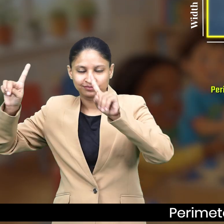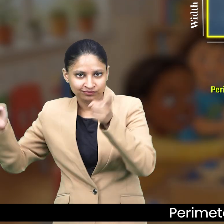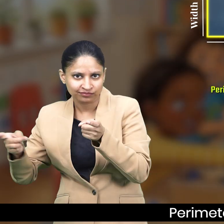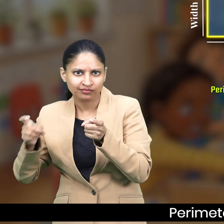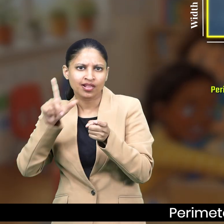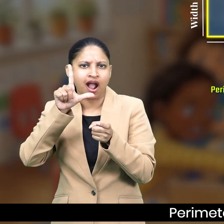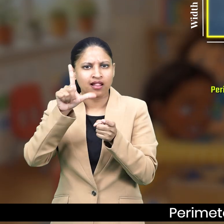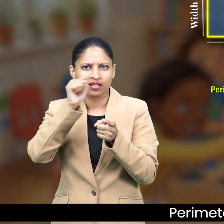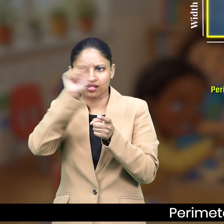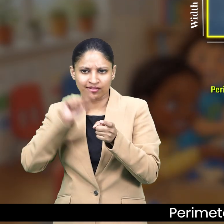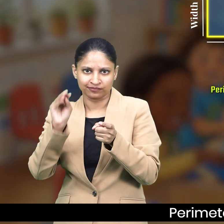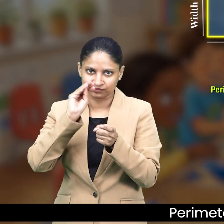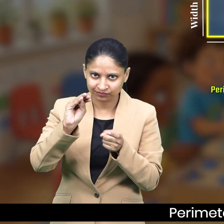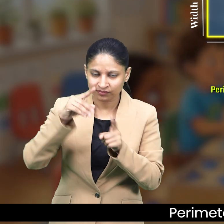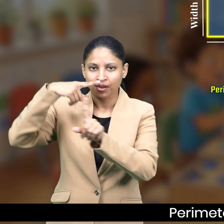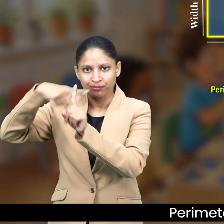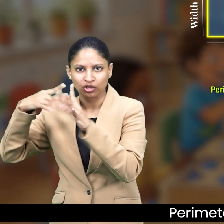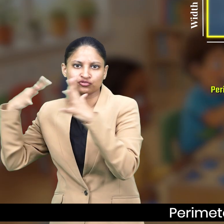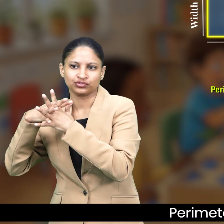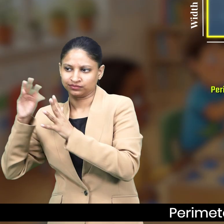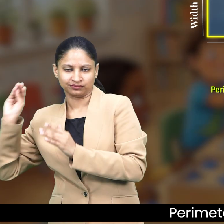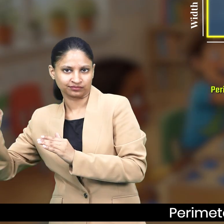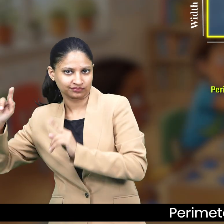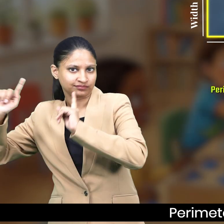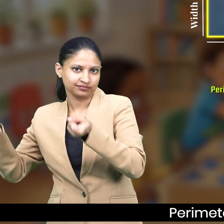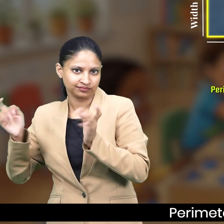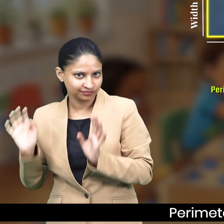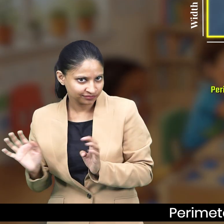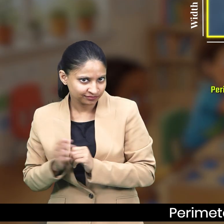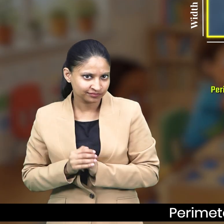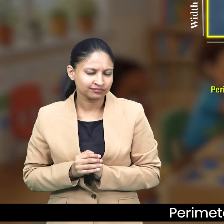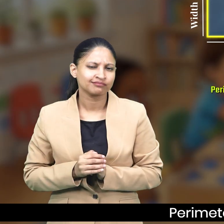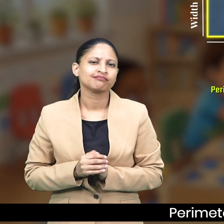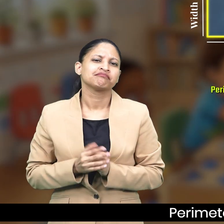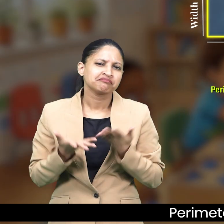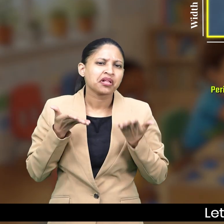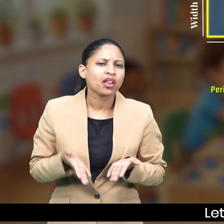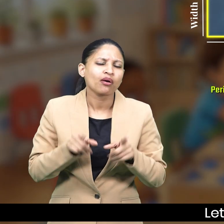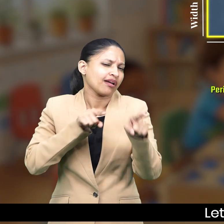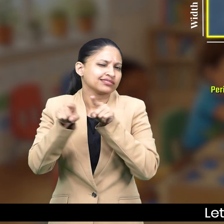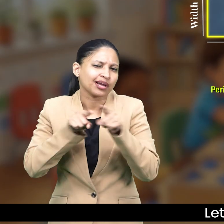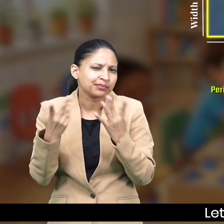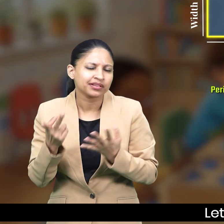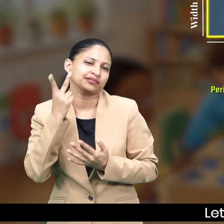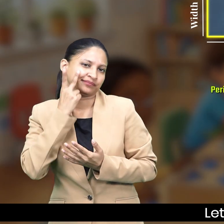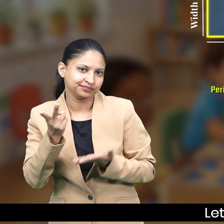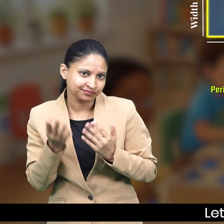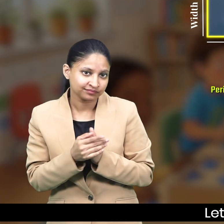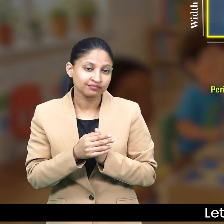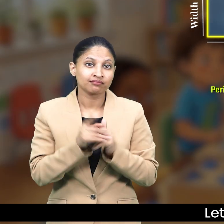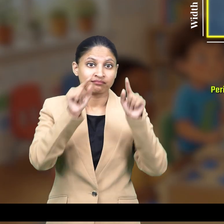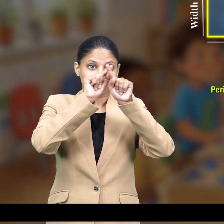Perimeter is equal to 2 into length plus width. Let's see an